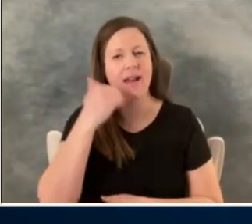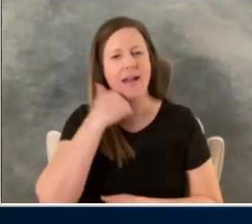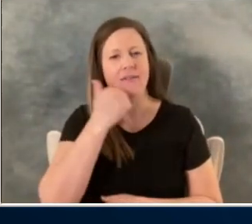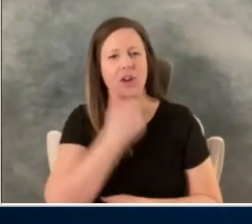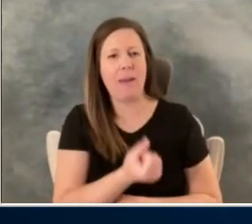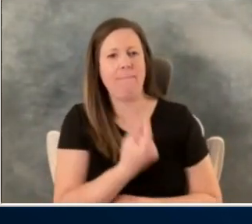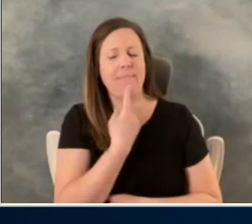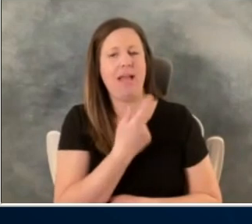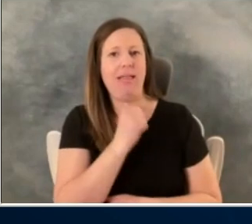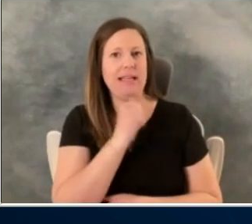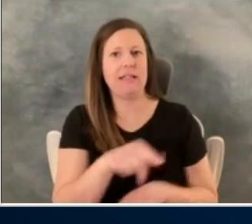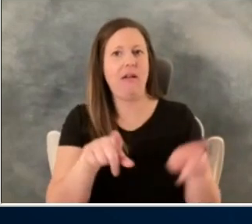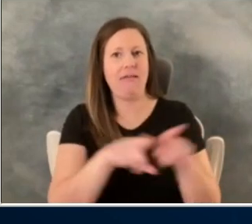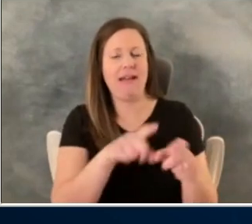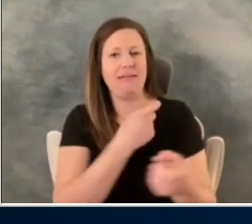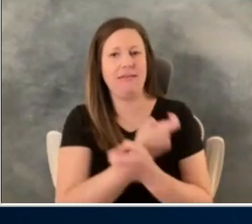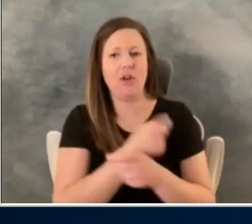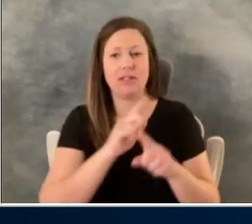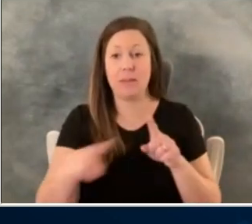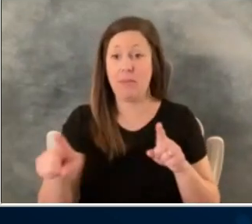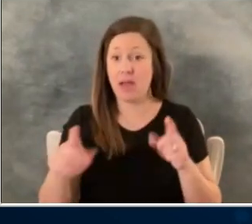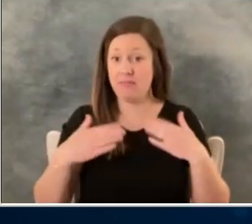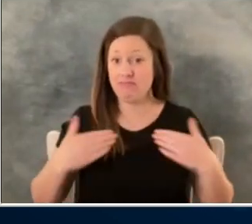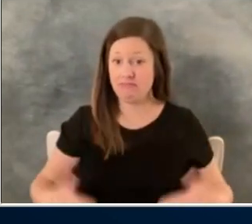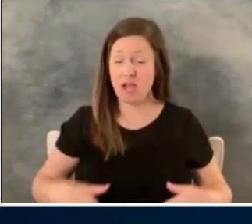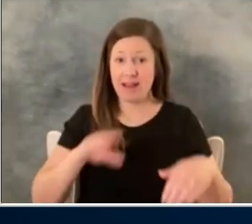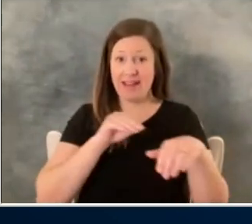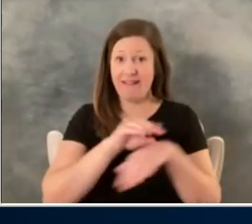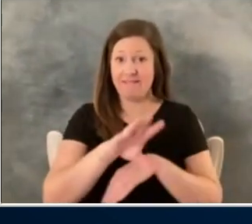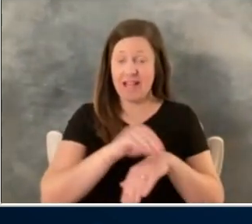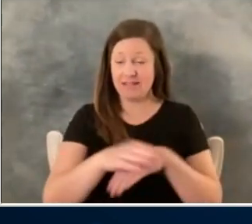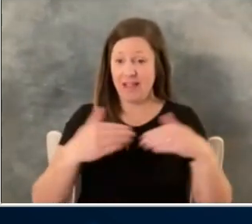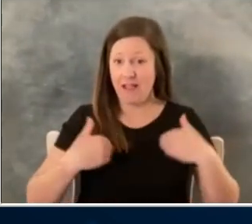effects to the pill that Yuri is now taking daily?